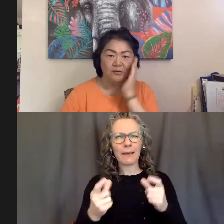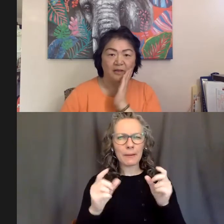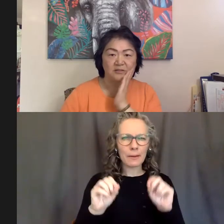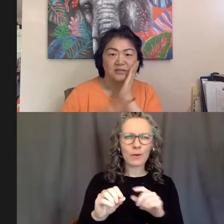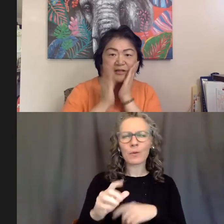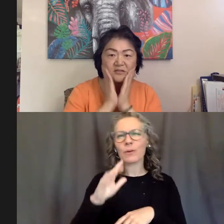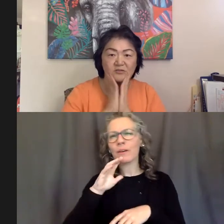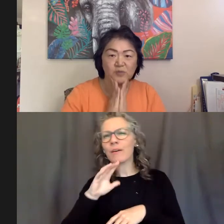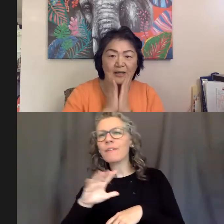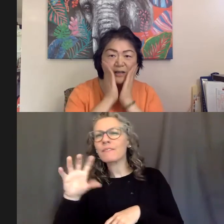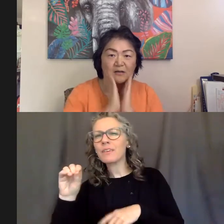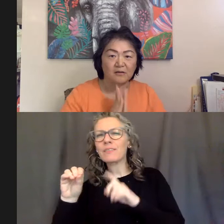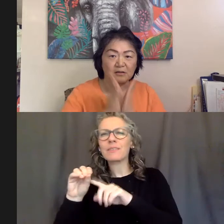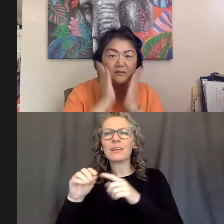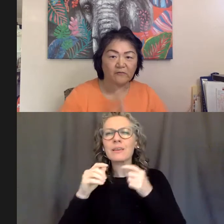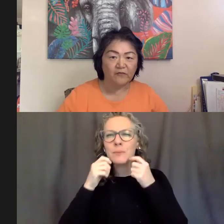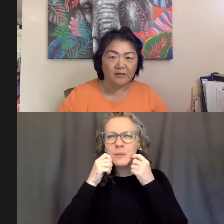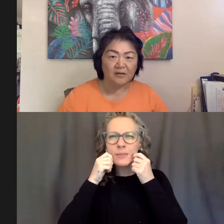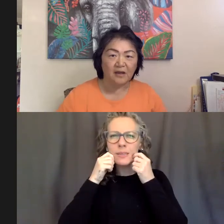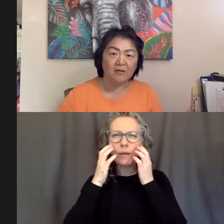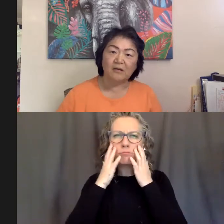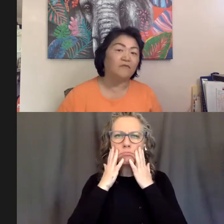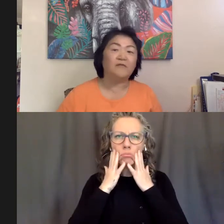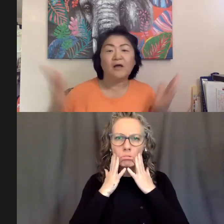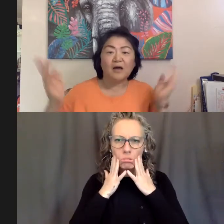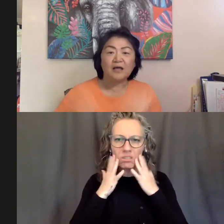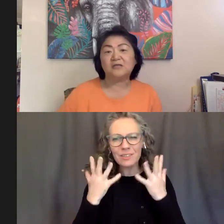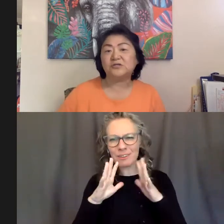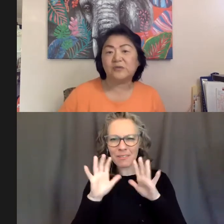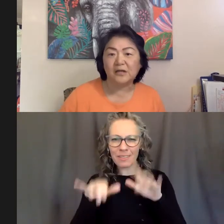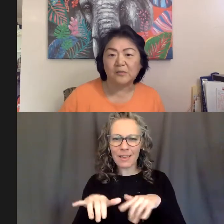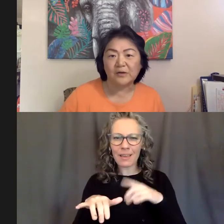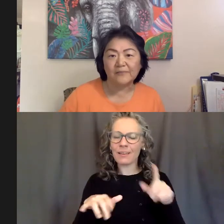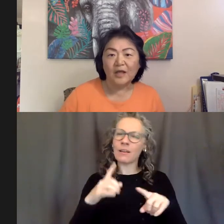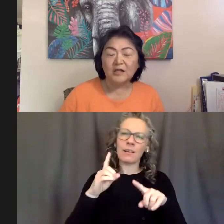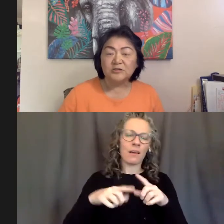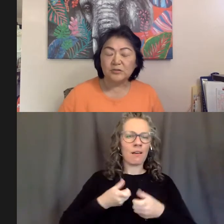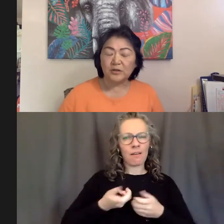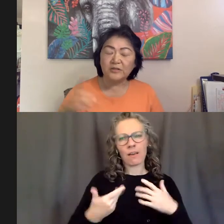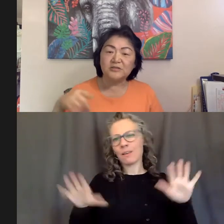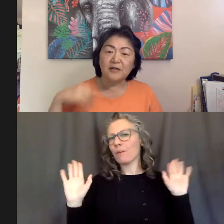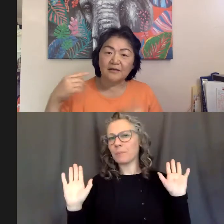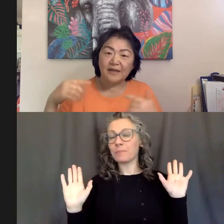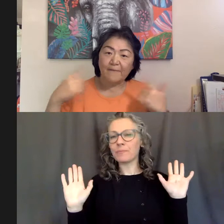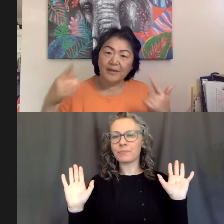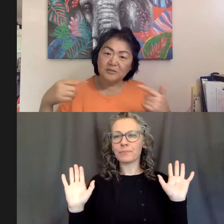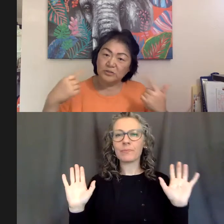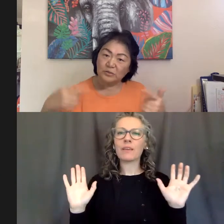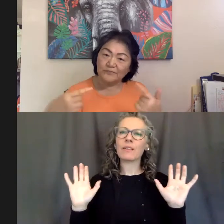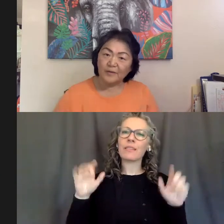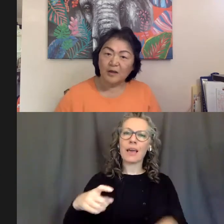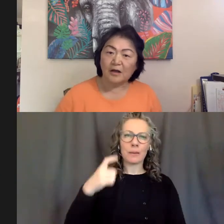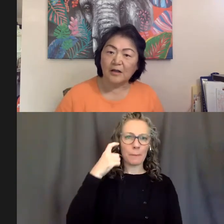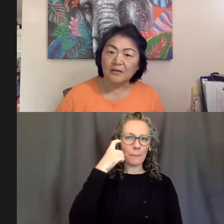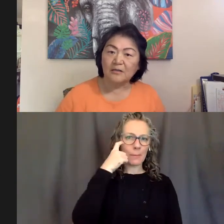old and my skin is dragging, falling down. I can't do it anymore. So there's just a lot of that